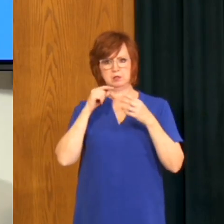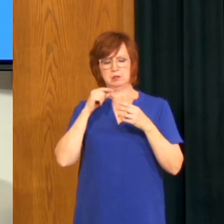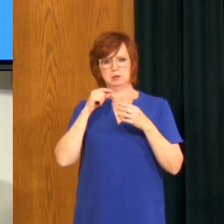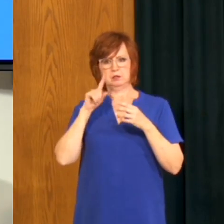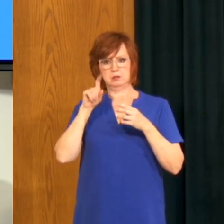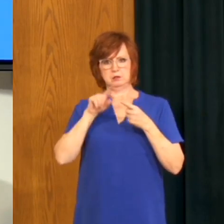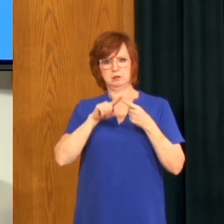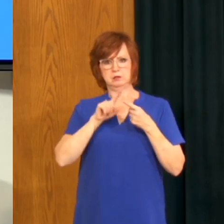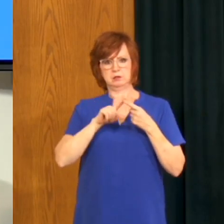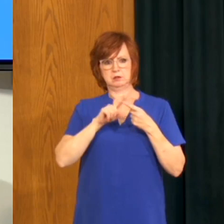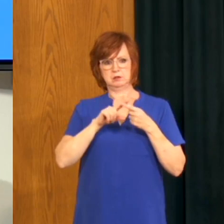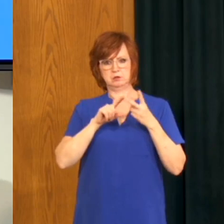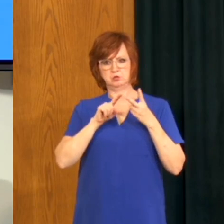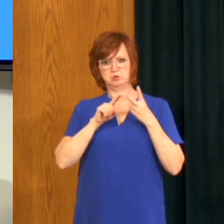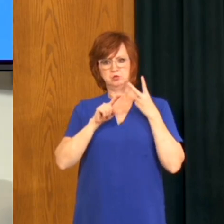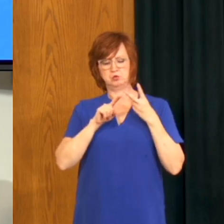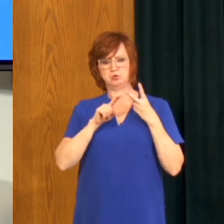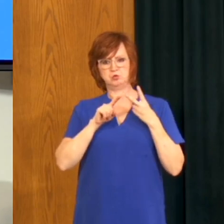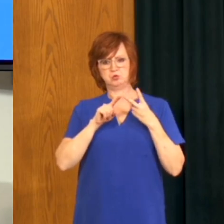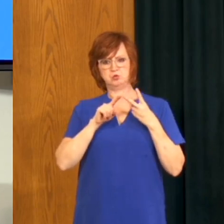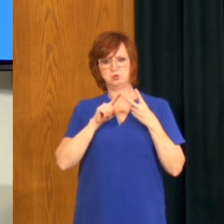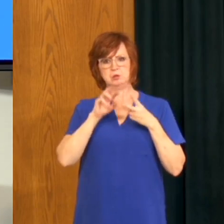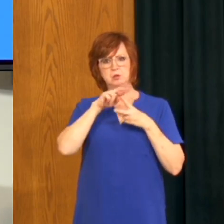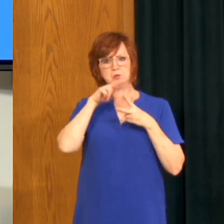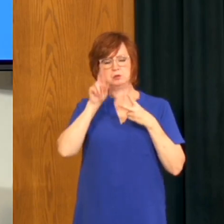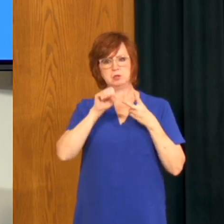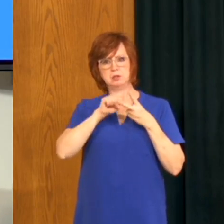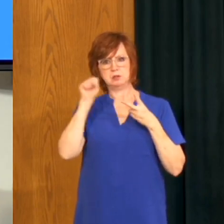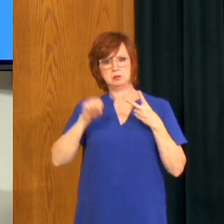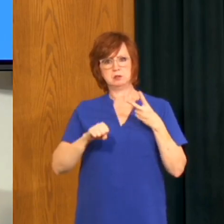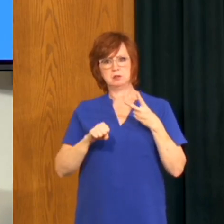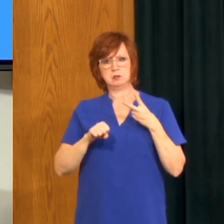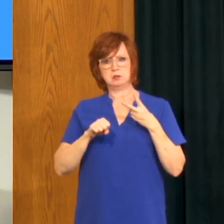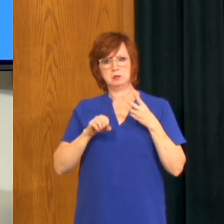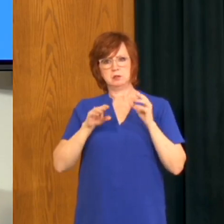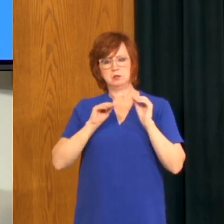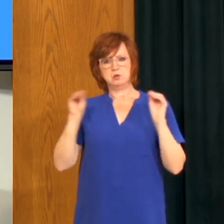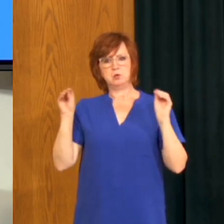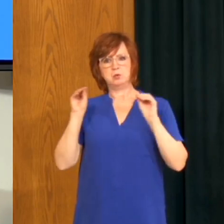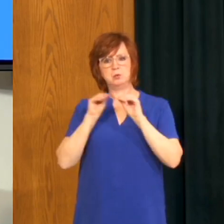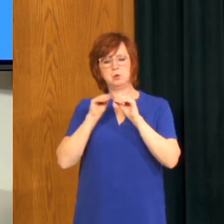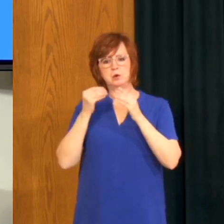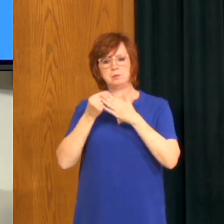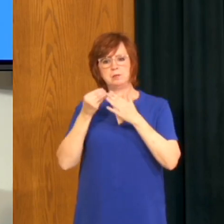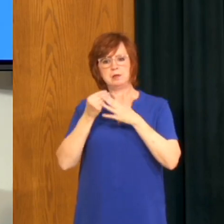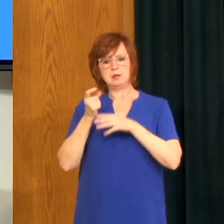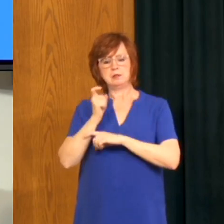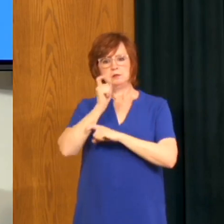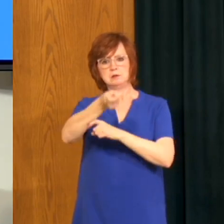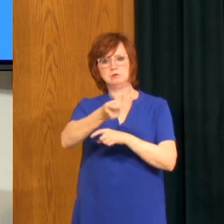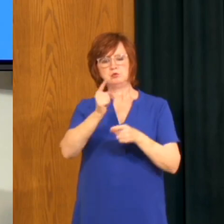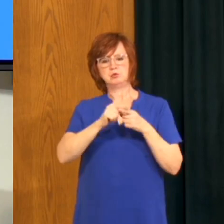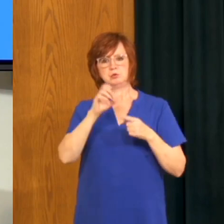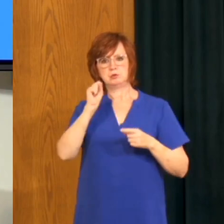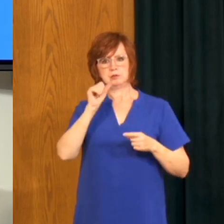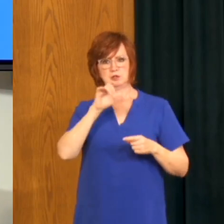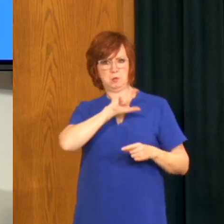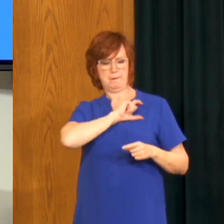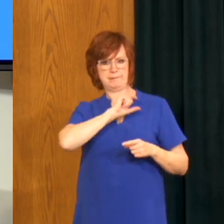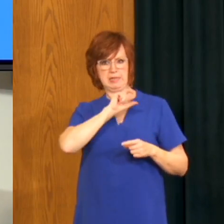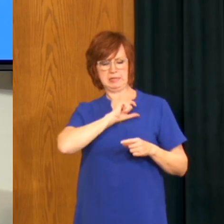on defunding city police services. I'm wondering if you believe Saskatchewan should consider this, why or why not? Well, we haven't